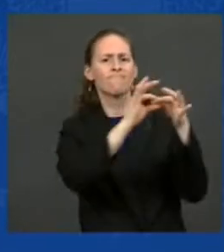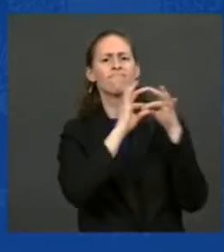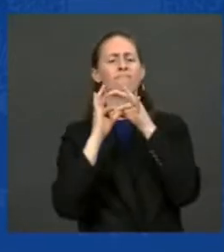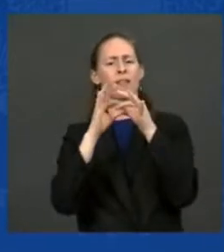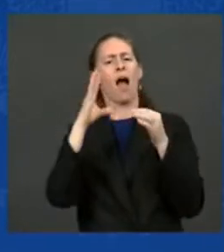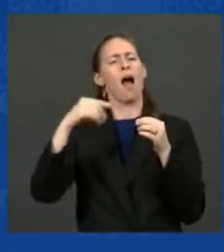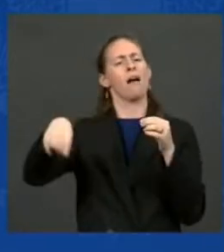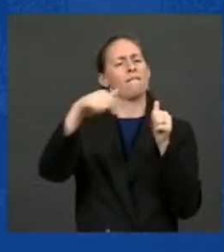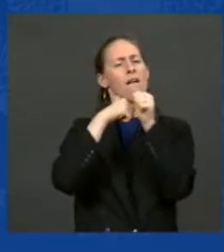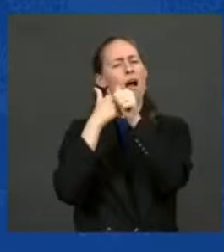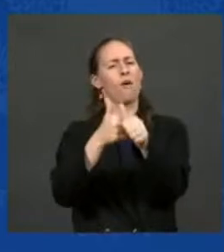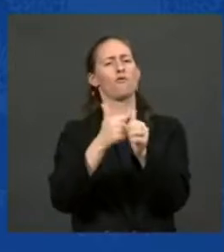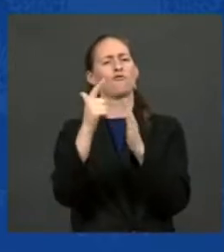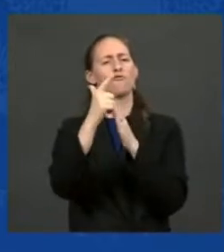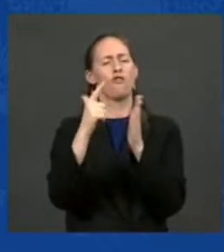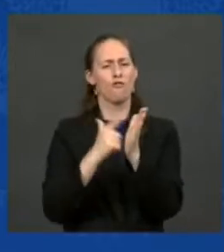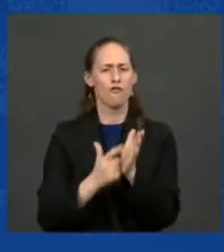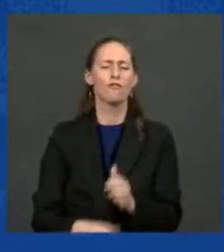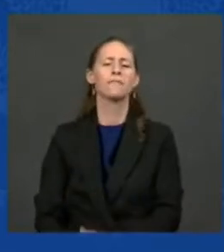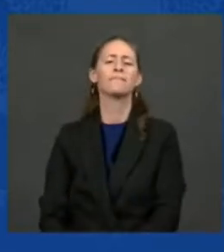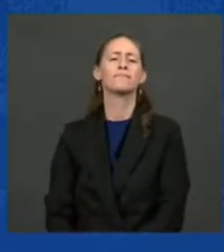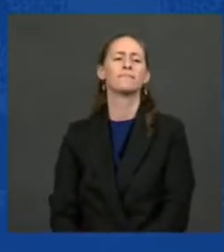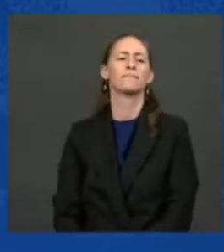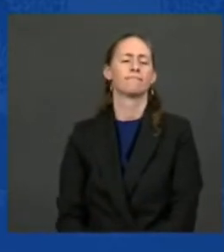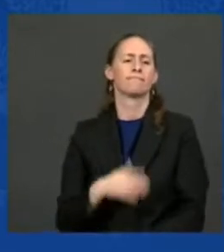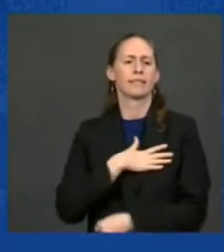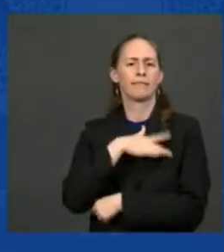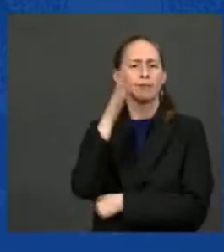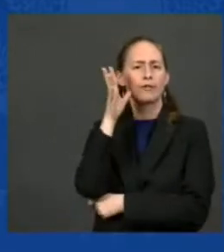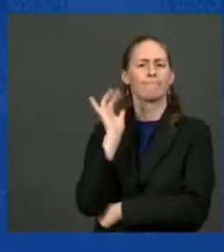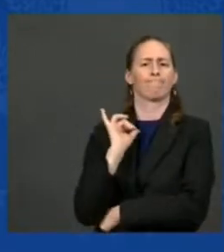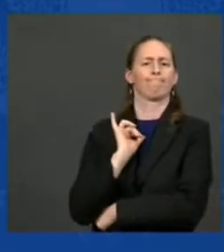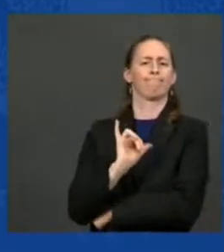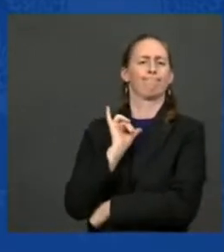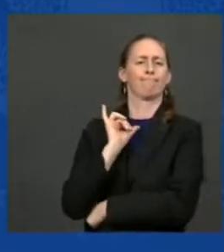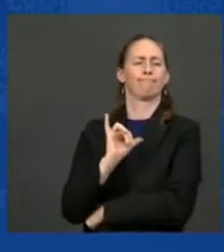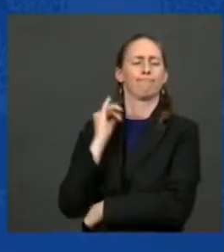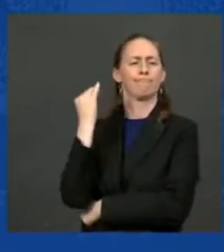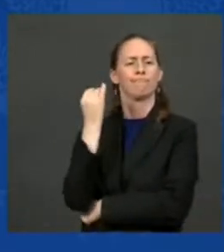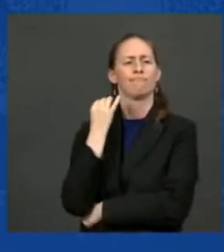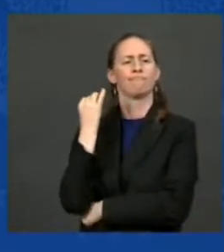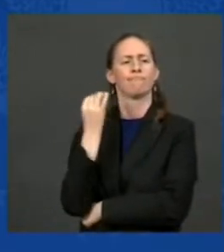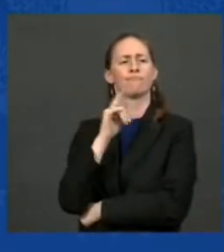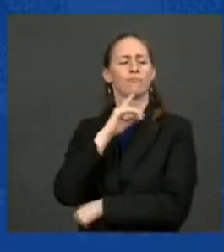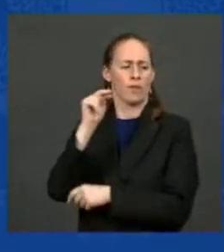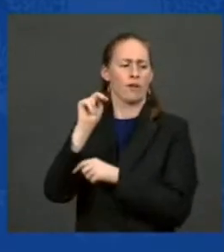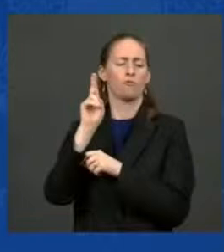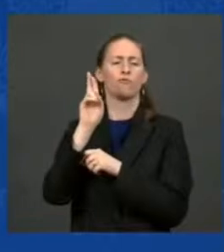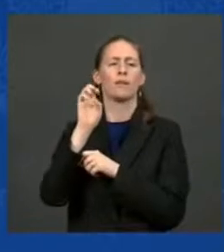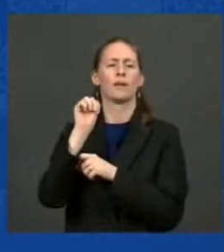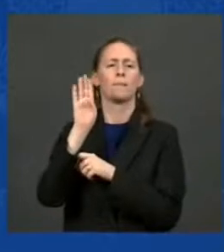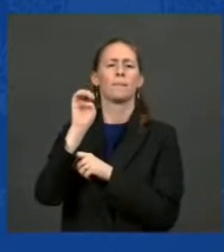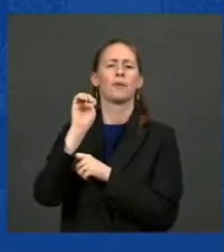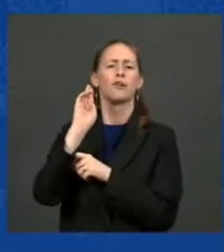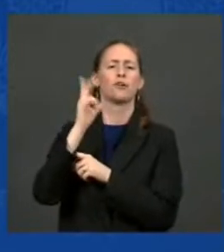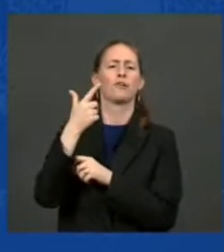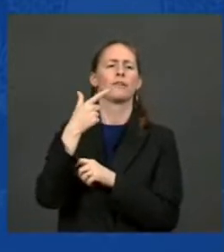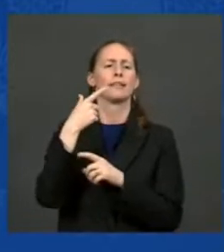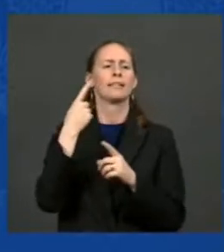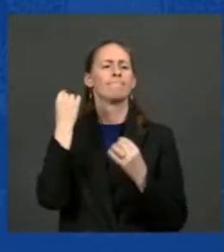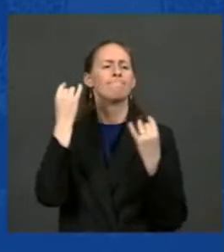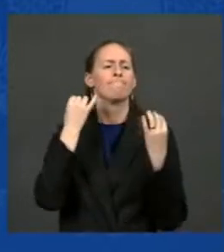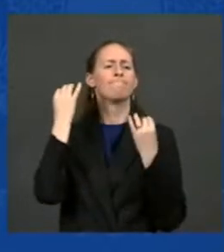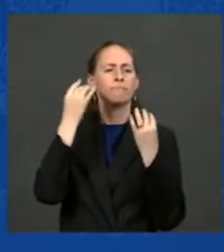conviction that the Nuremberg trials were of meaningful importance was expressed in a letter to my mother in the early summer